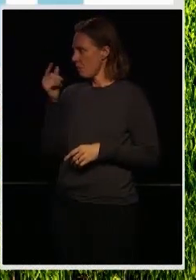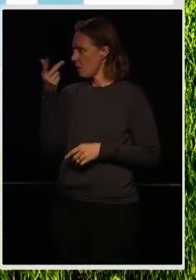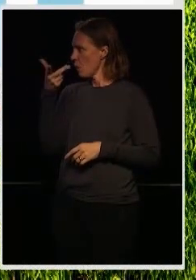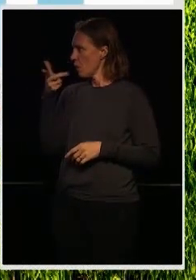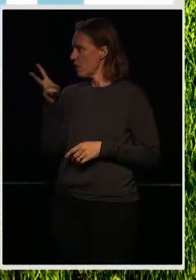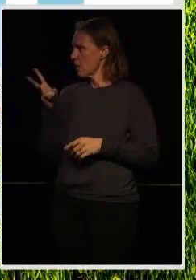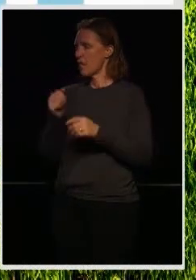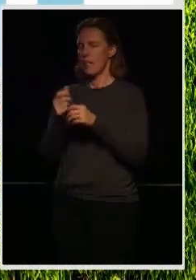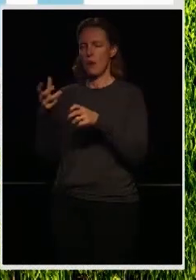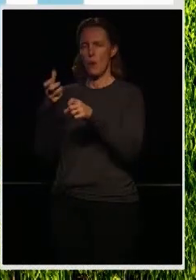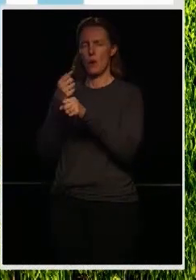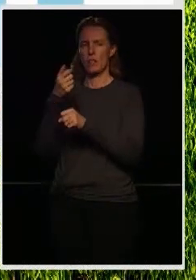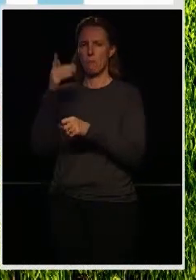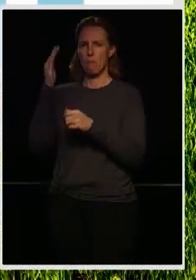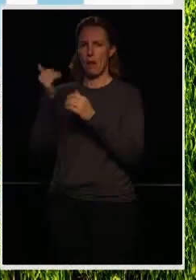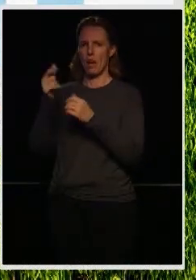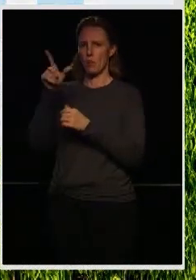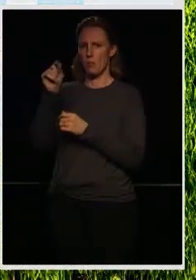by 2033.